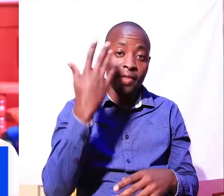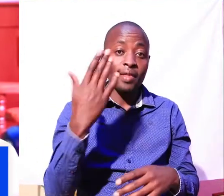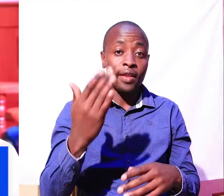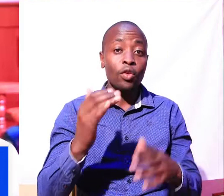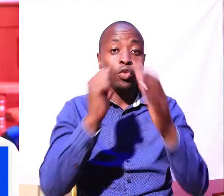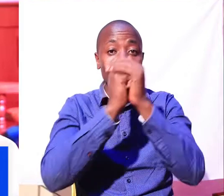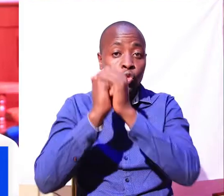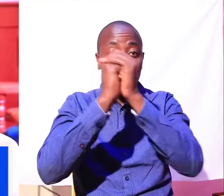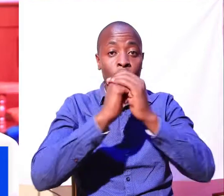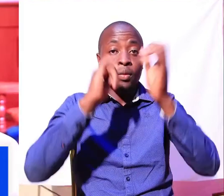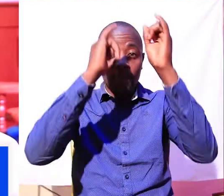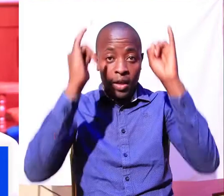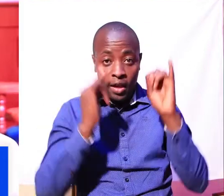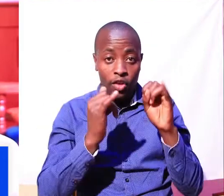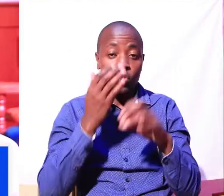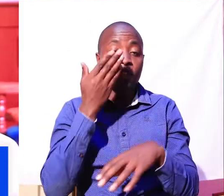golden image.